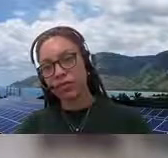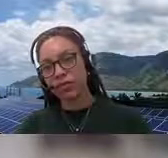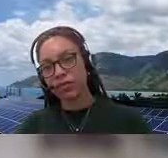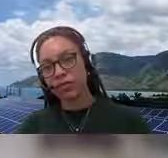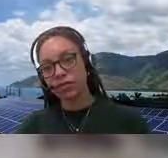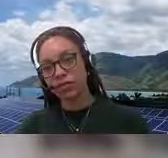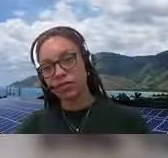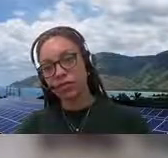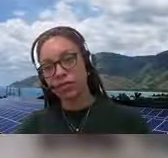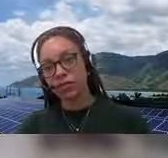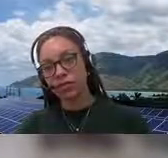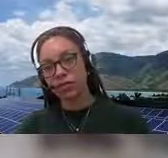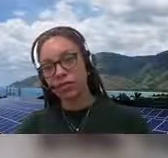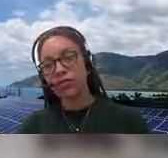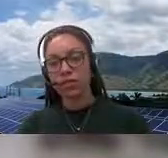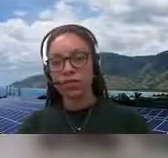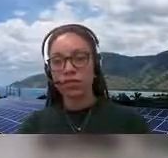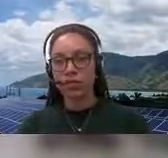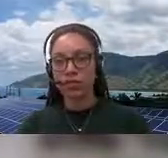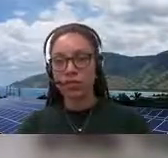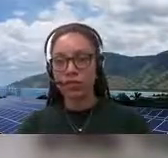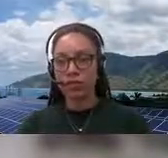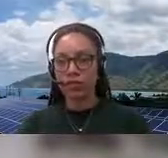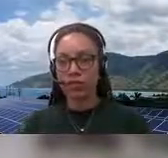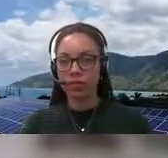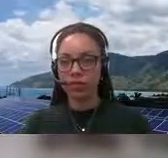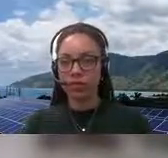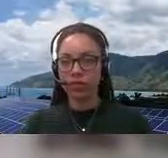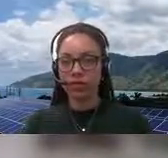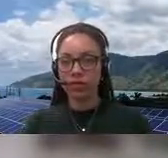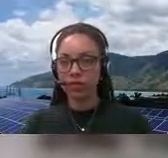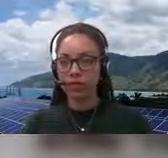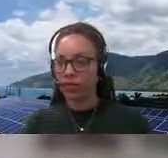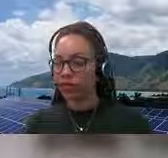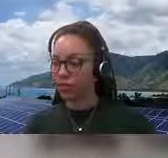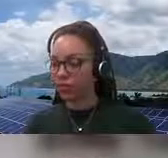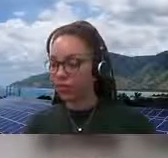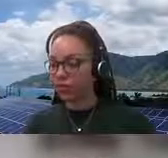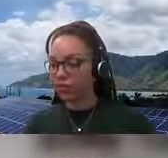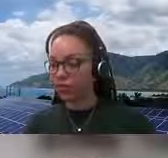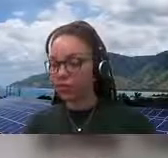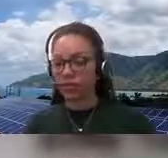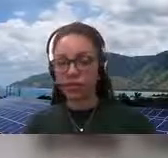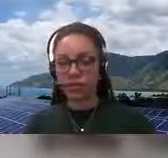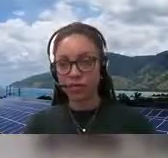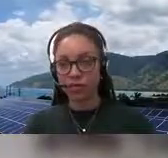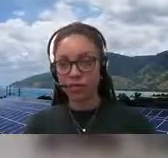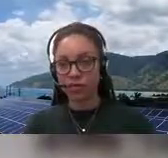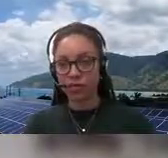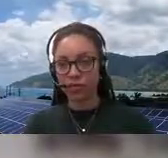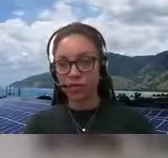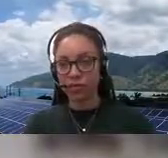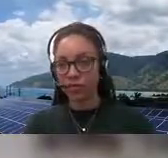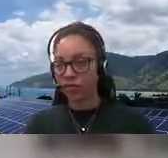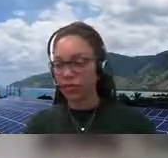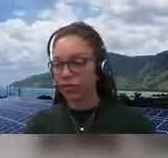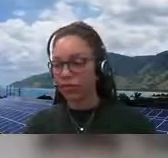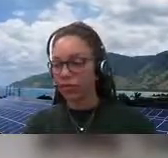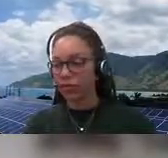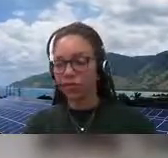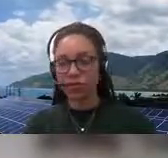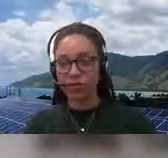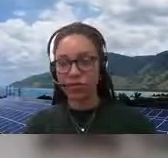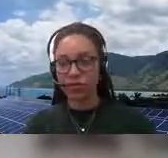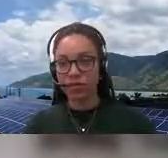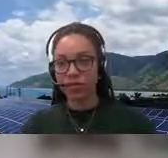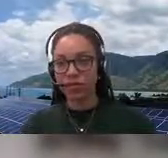something that we can add some value to. And again, to emphasise, this is a free service. It's available to anyone in Australia who's got a good idea, even